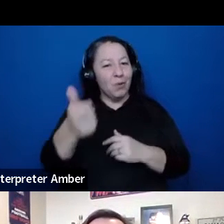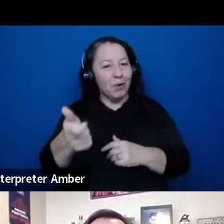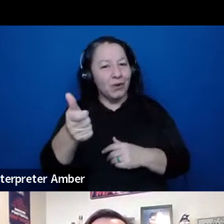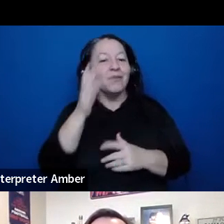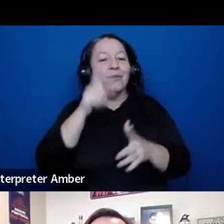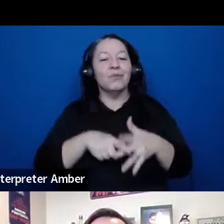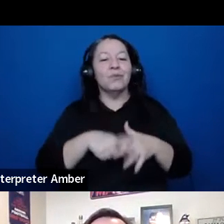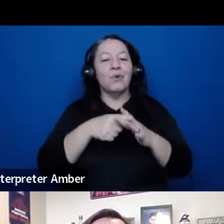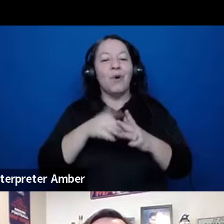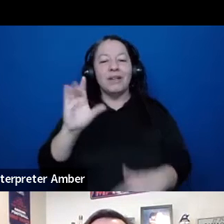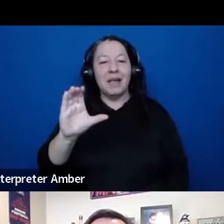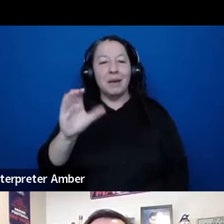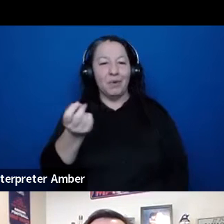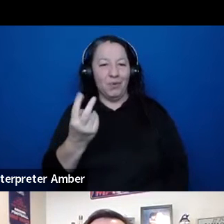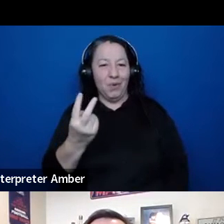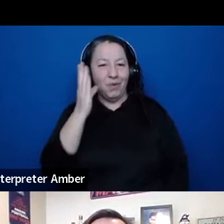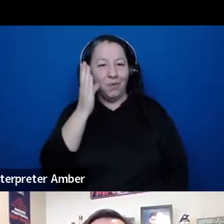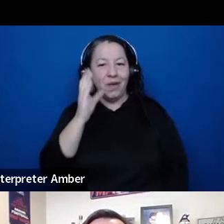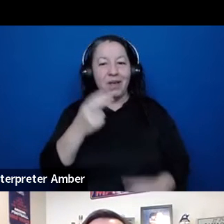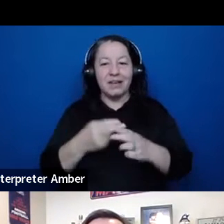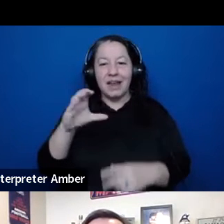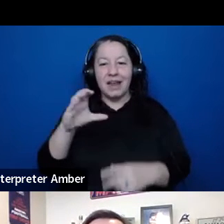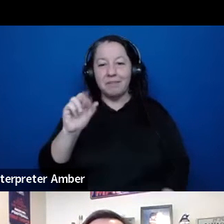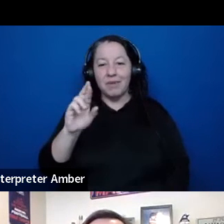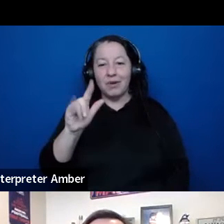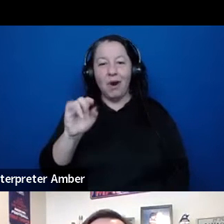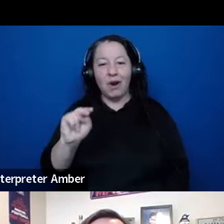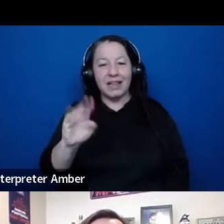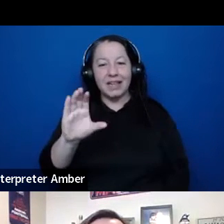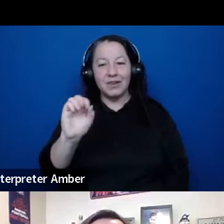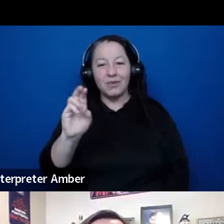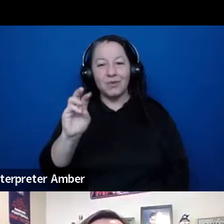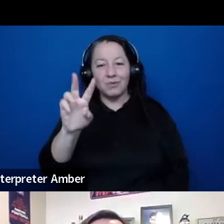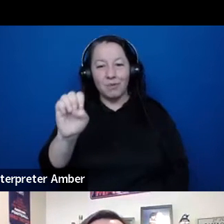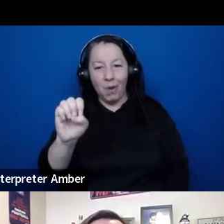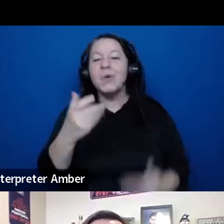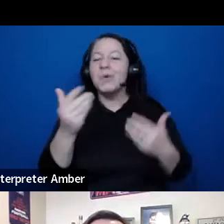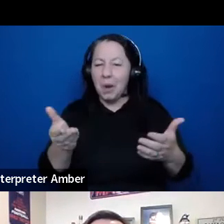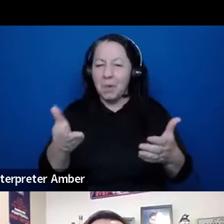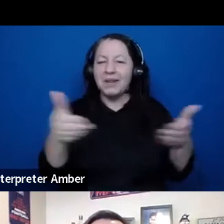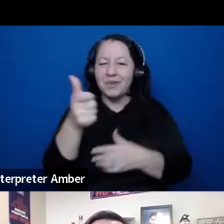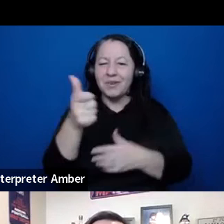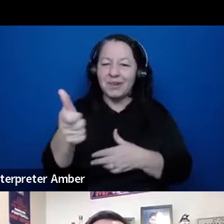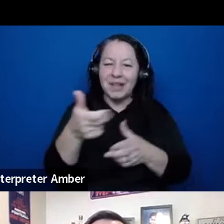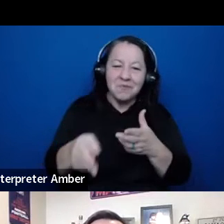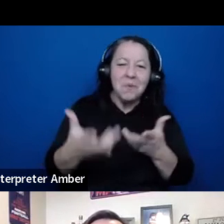December 12th, and her name is Carlin Crow. And so, Carlin, I'll go ahead and have you say a few words about yourself and introduce